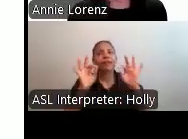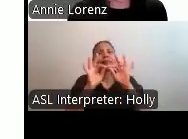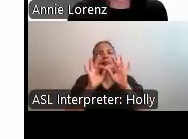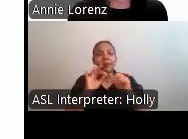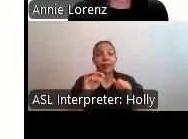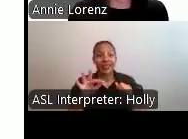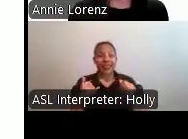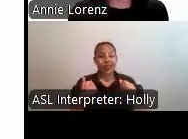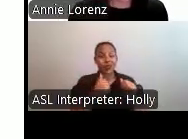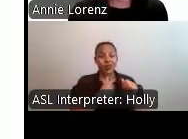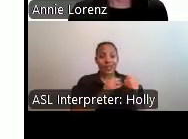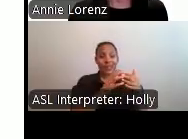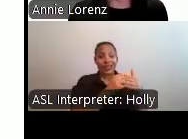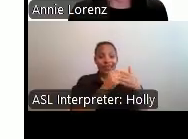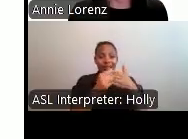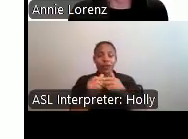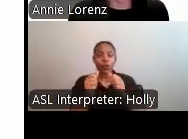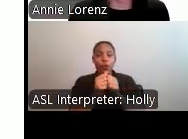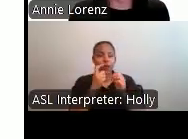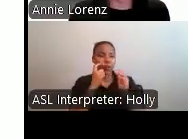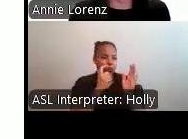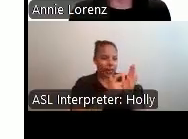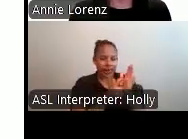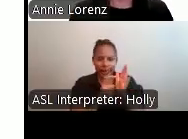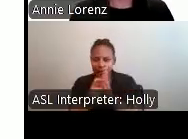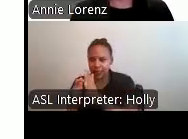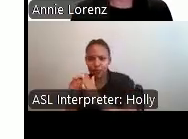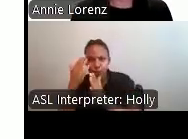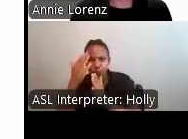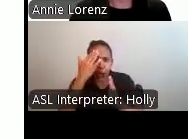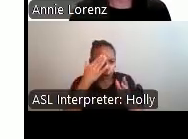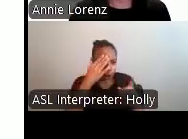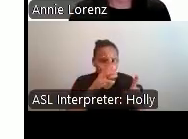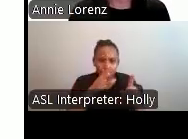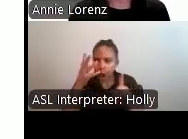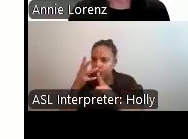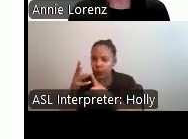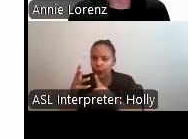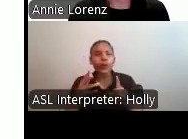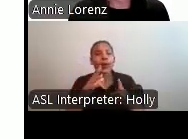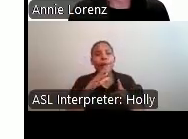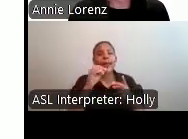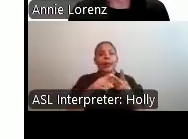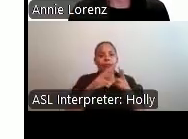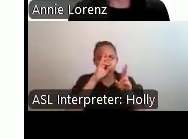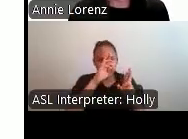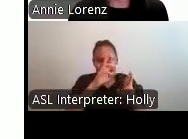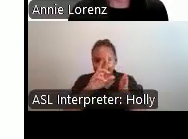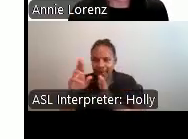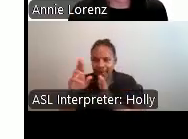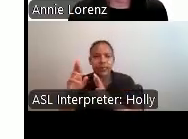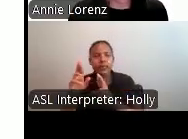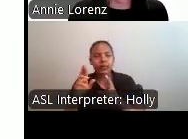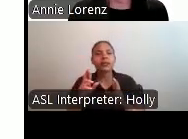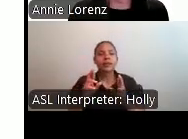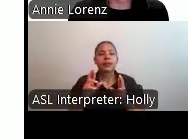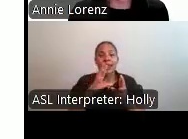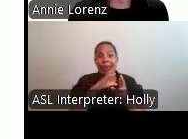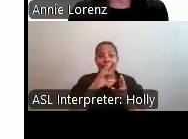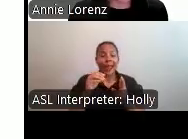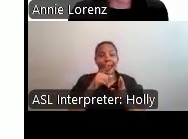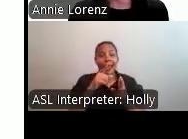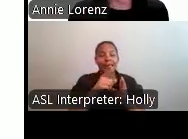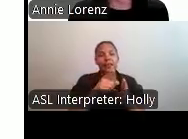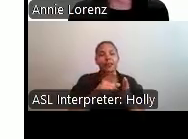and respect, we build engagement. When we connect people to the right supports, We help them stay involved with